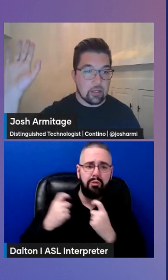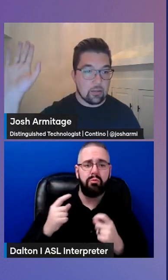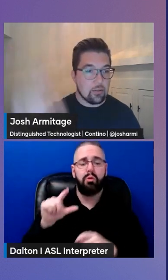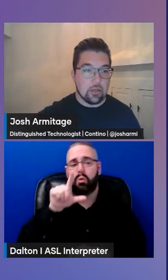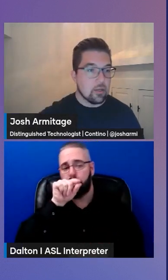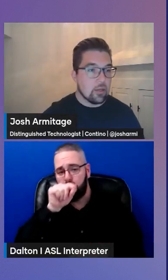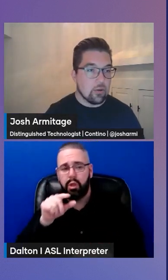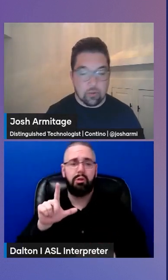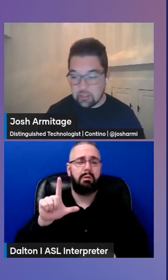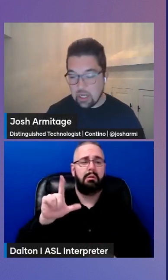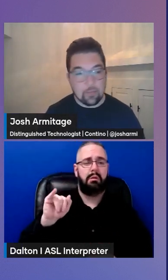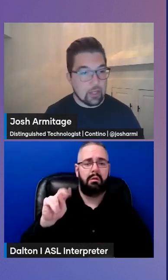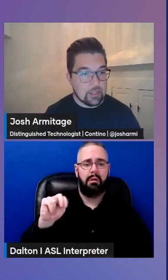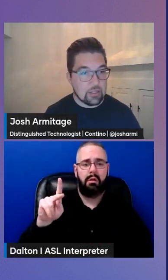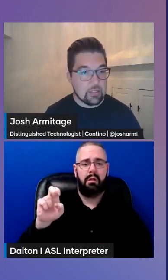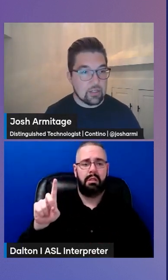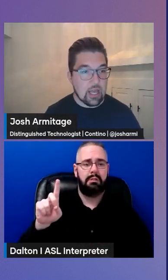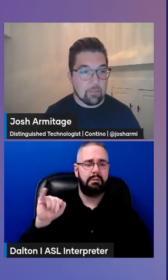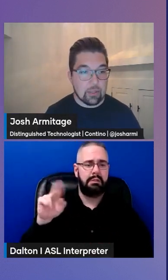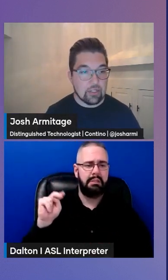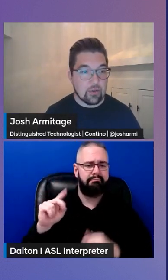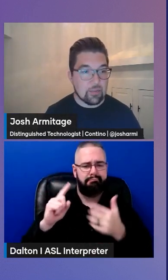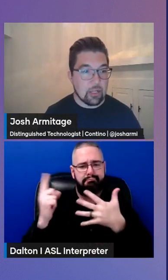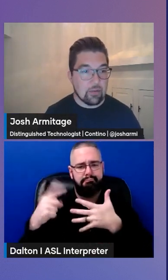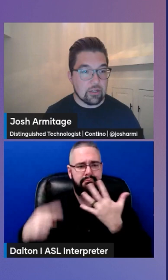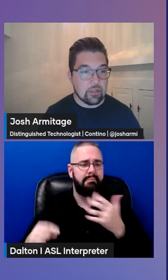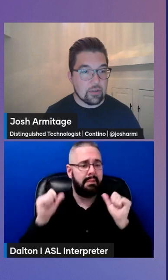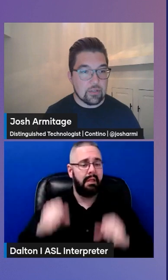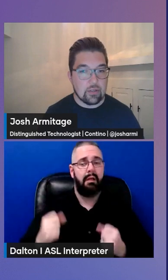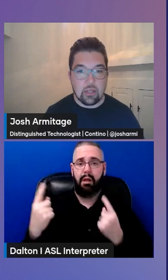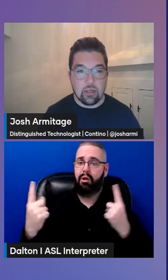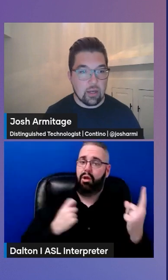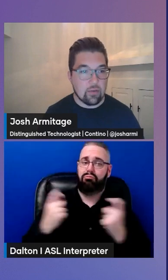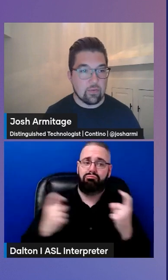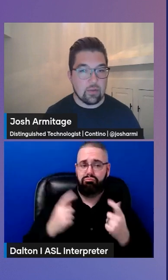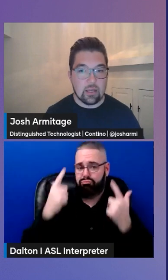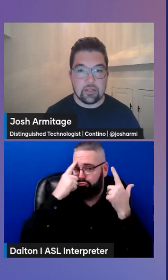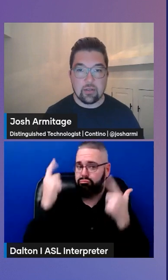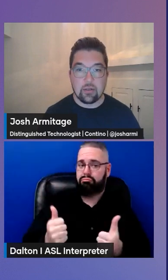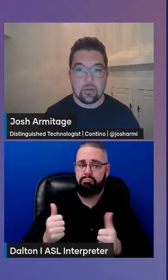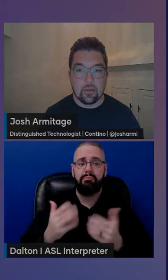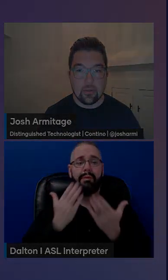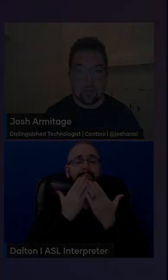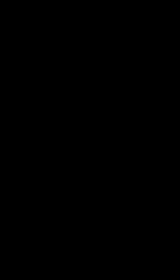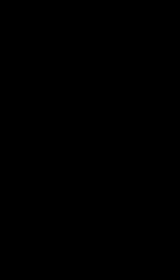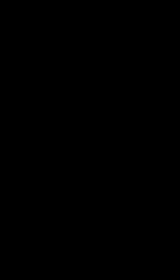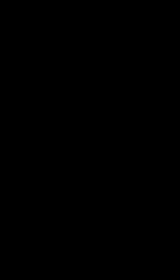LinkedIn, all those kind of places. And please do ask me any questions that you have. Thanks.